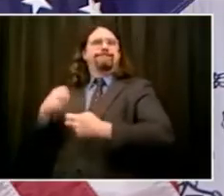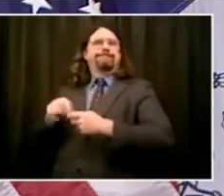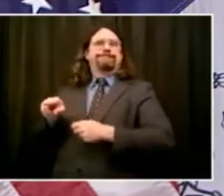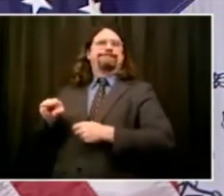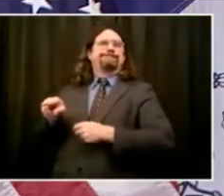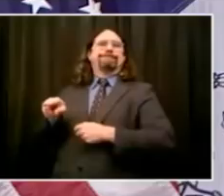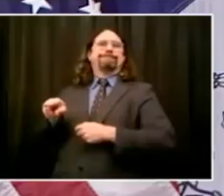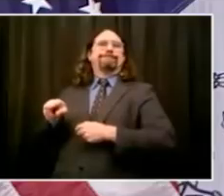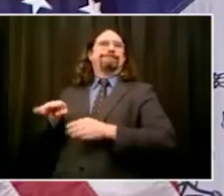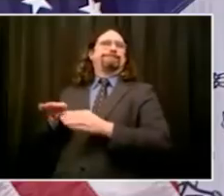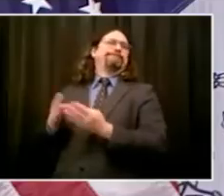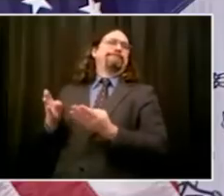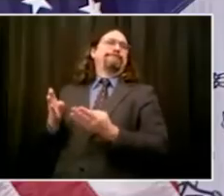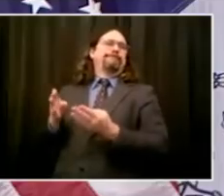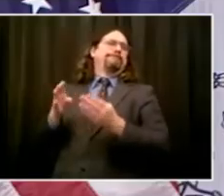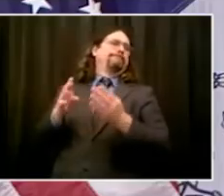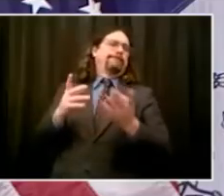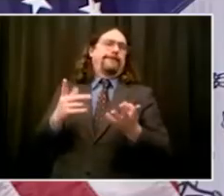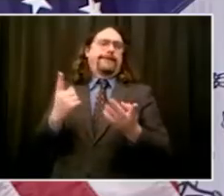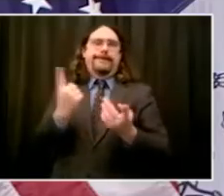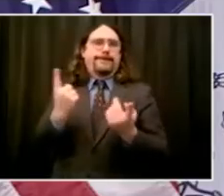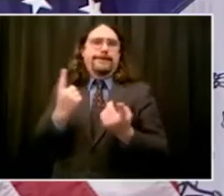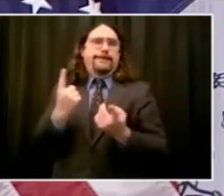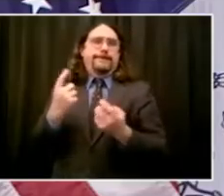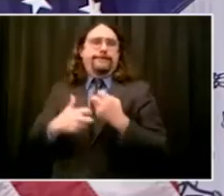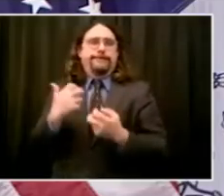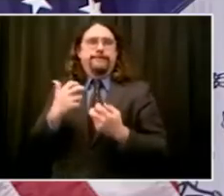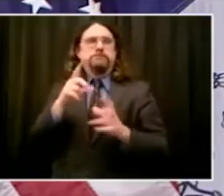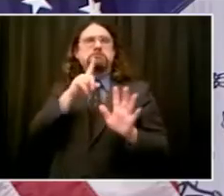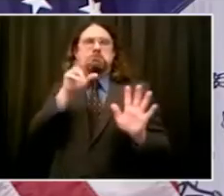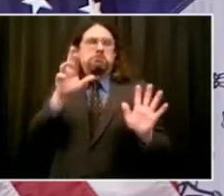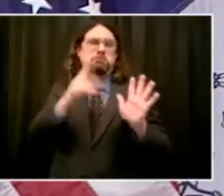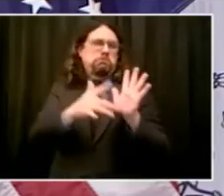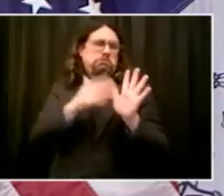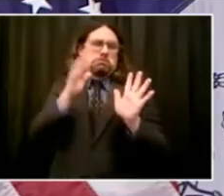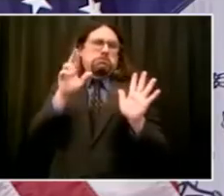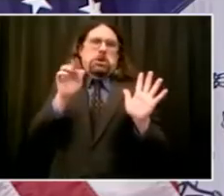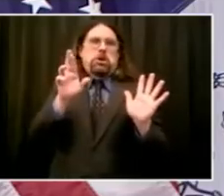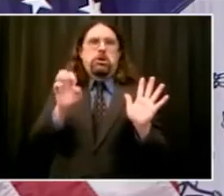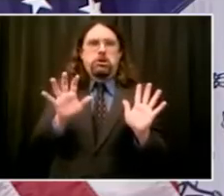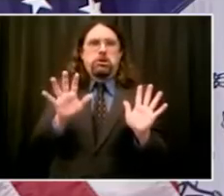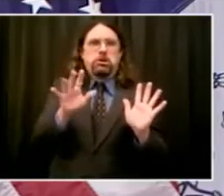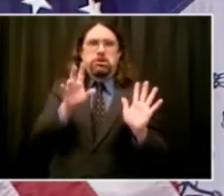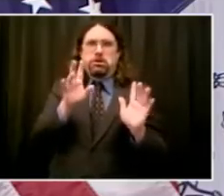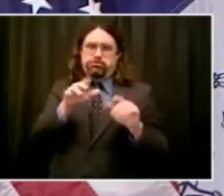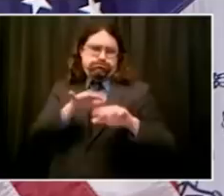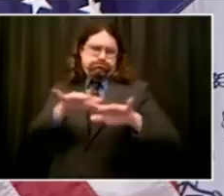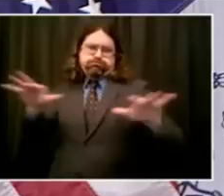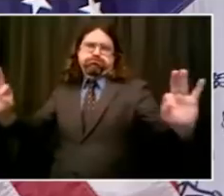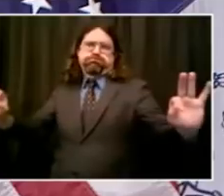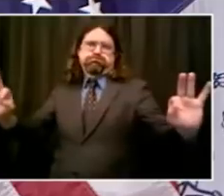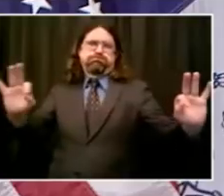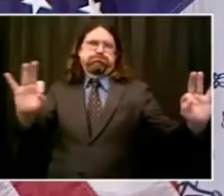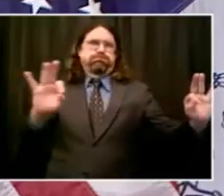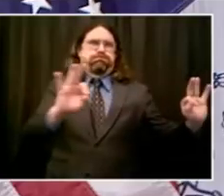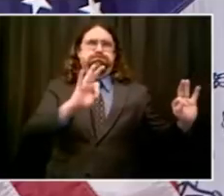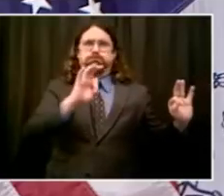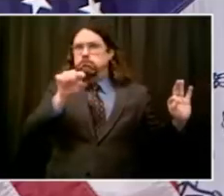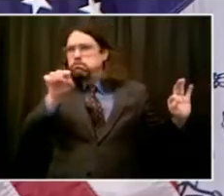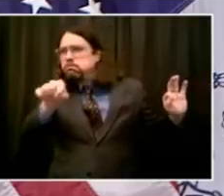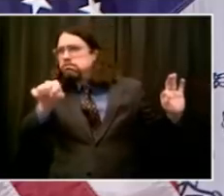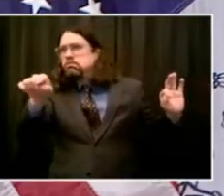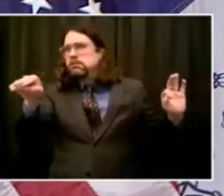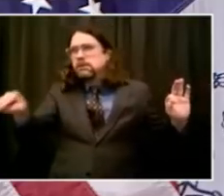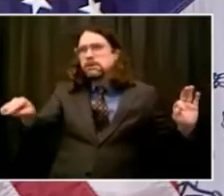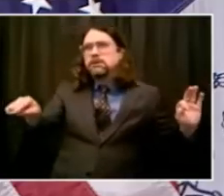fact that all their community leaders have said it time and time again, the best way to solve the problem is to shut them down. And if we need to use summonses, we'll use summonses. If we